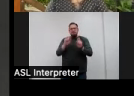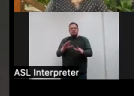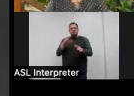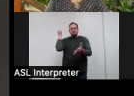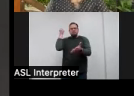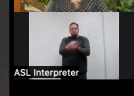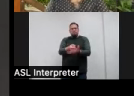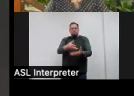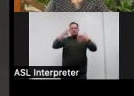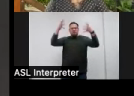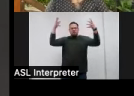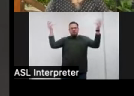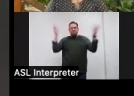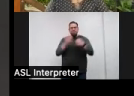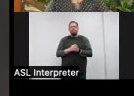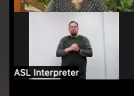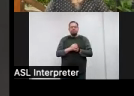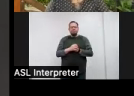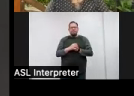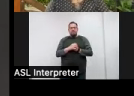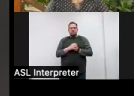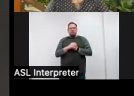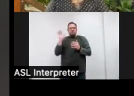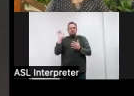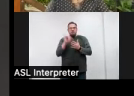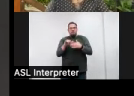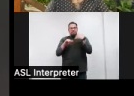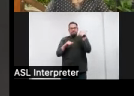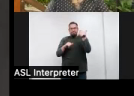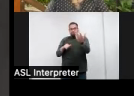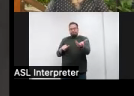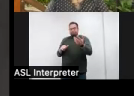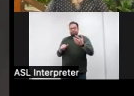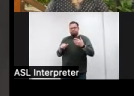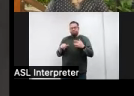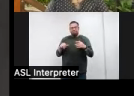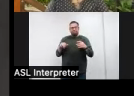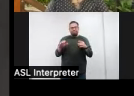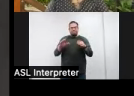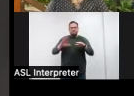atomic bombs. So this was, they did.